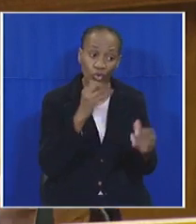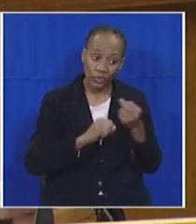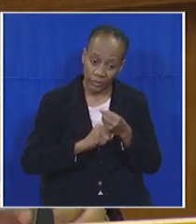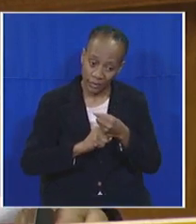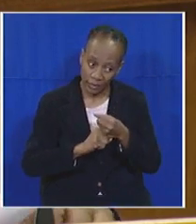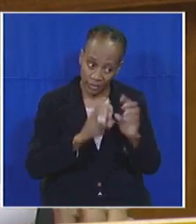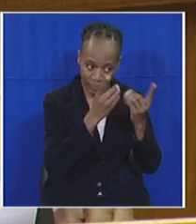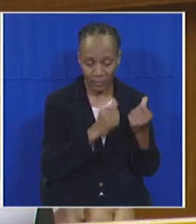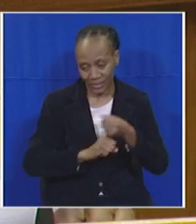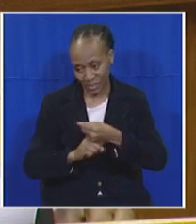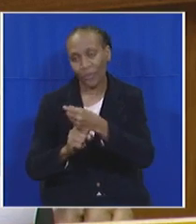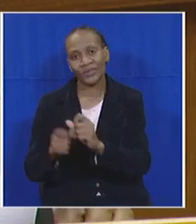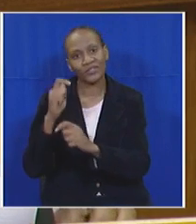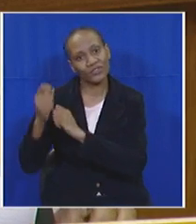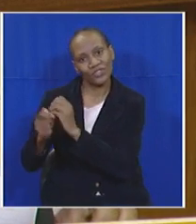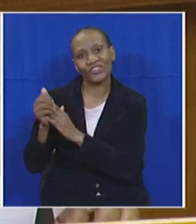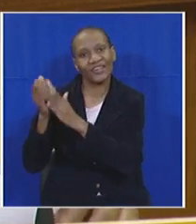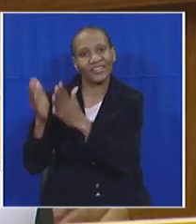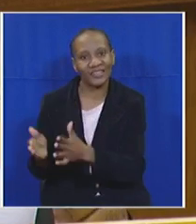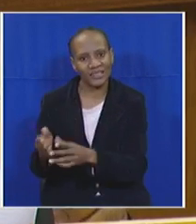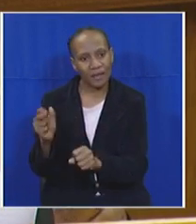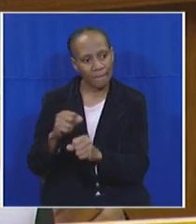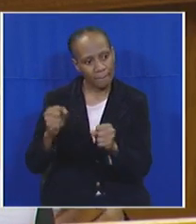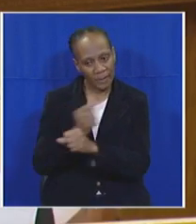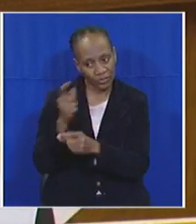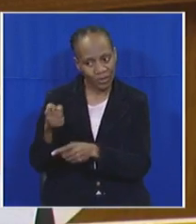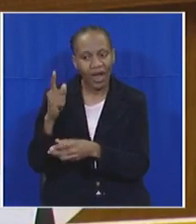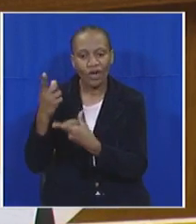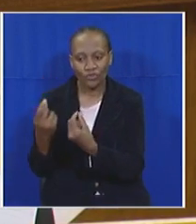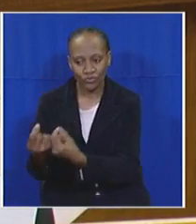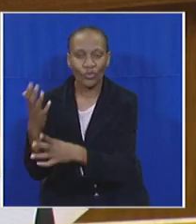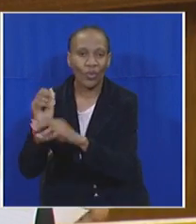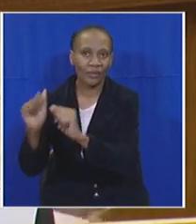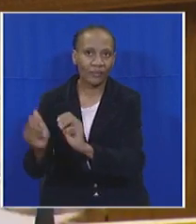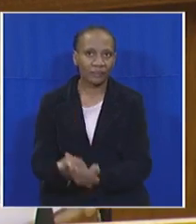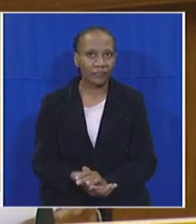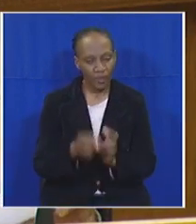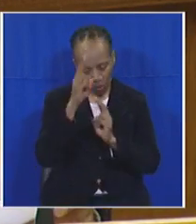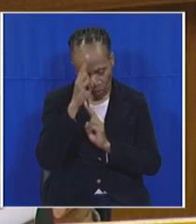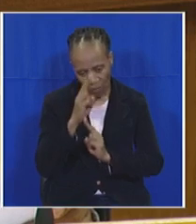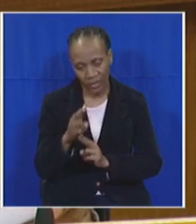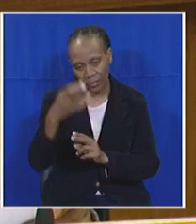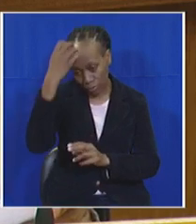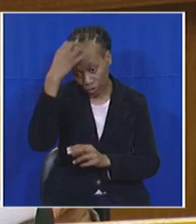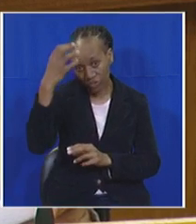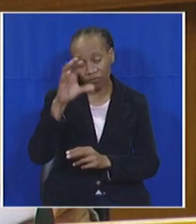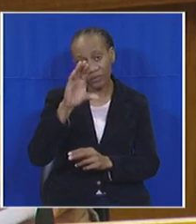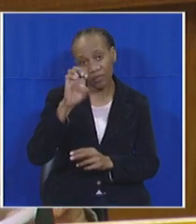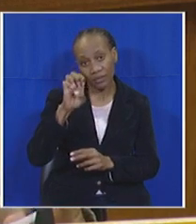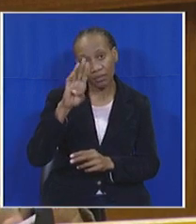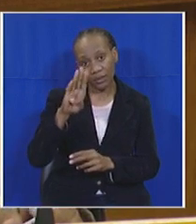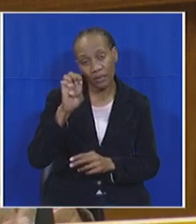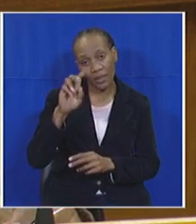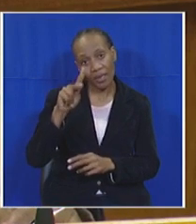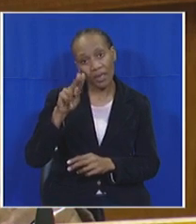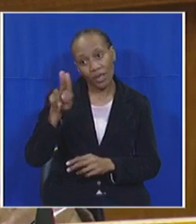traditional leaders to focus on their mandates and functions and their roles. Honorable Tebekhulu Nkosiyami, I wish you could have